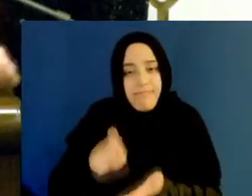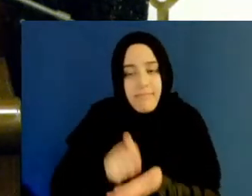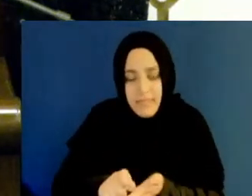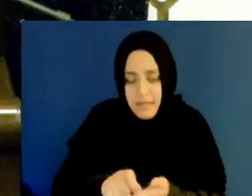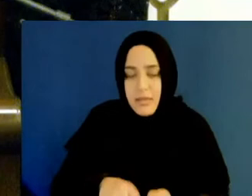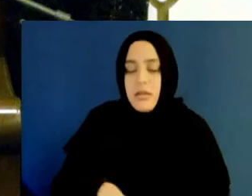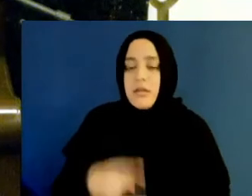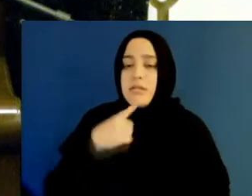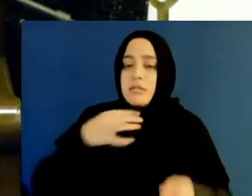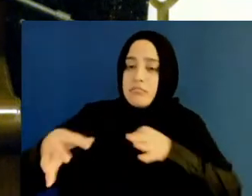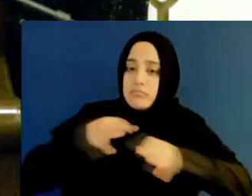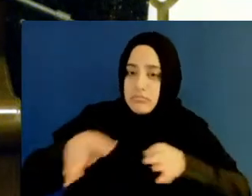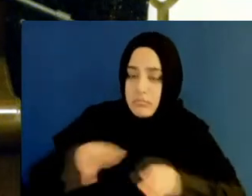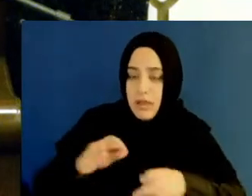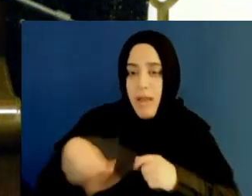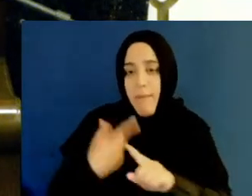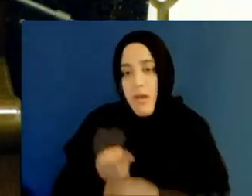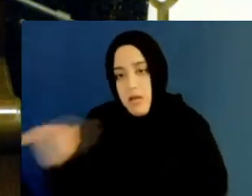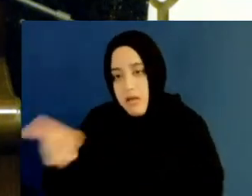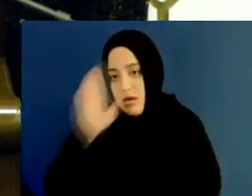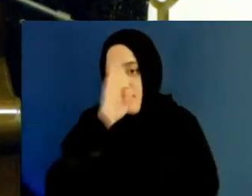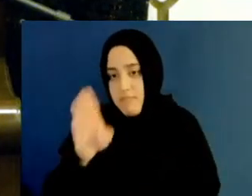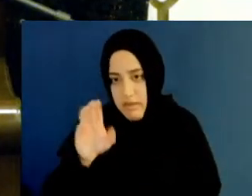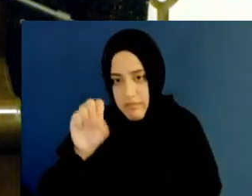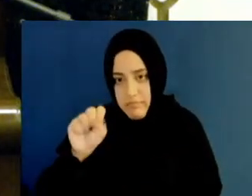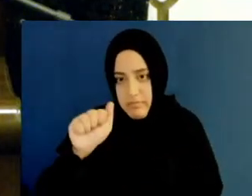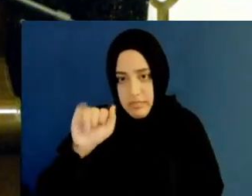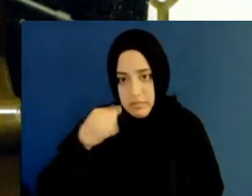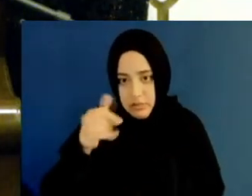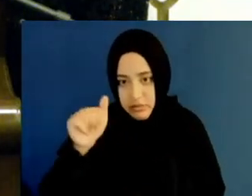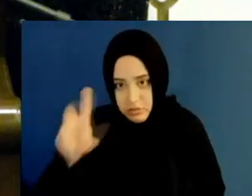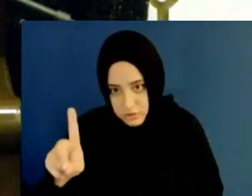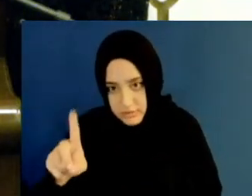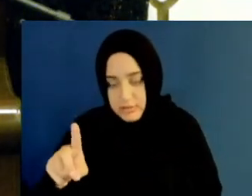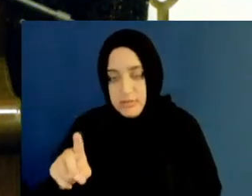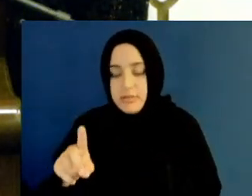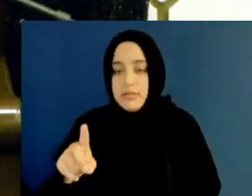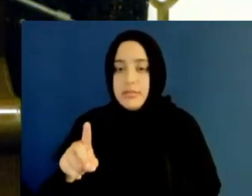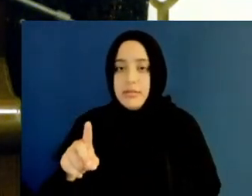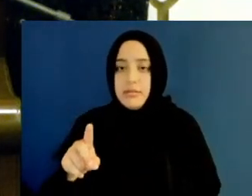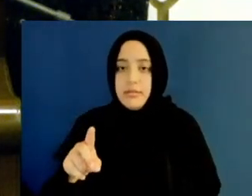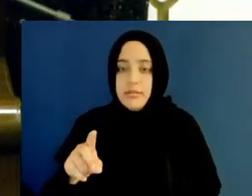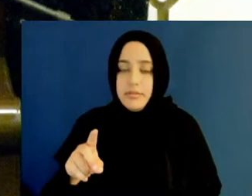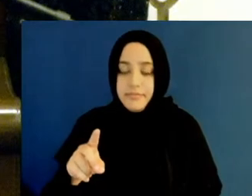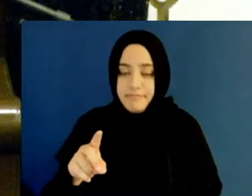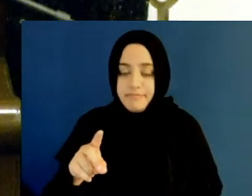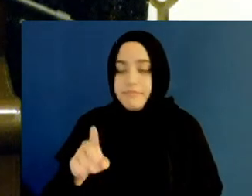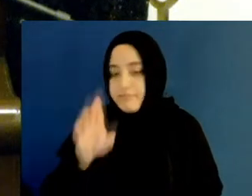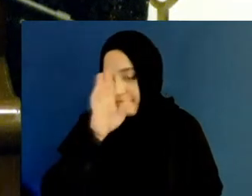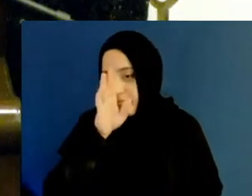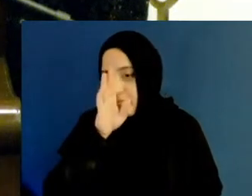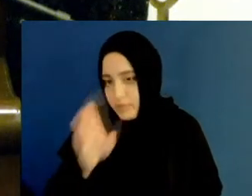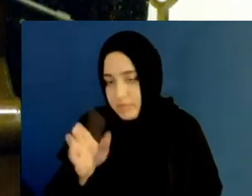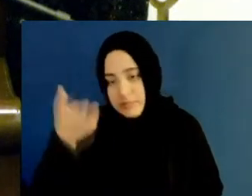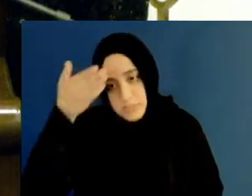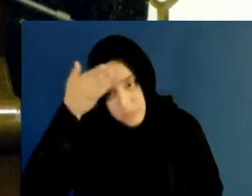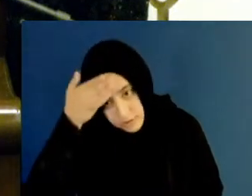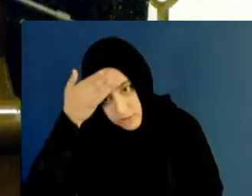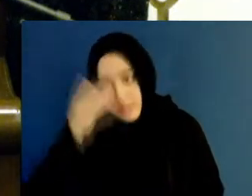Imam al-Sajjad, Kana Ali ibn al-Husayn alilan, wakad istutta,